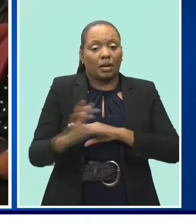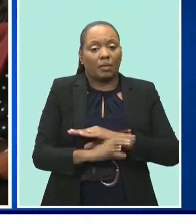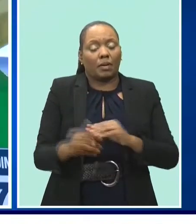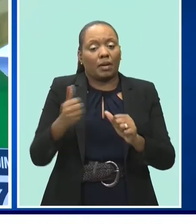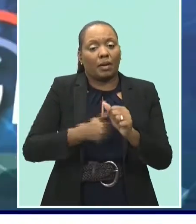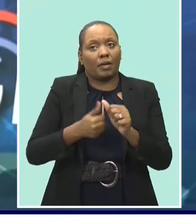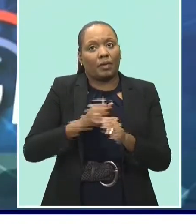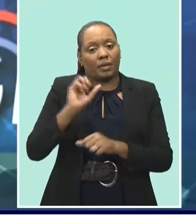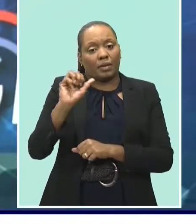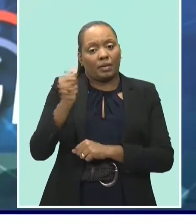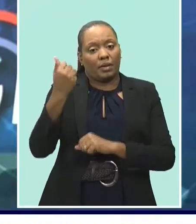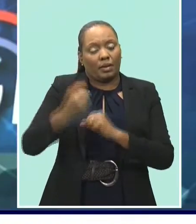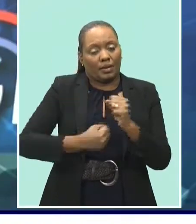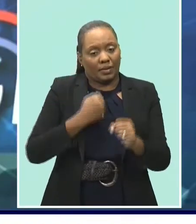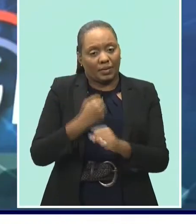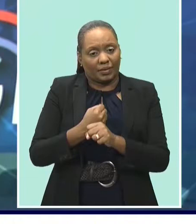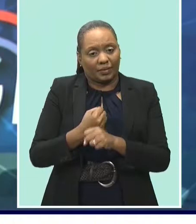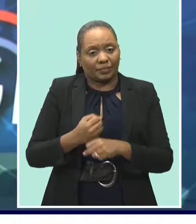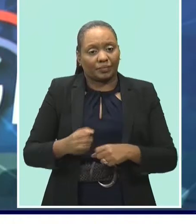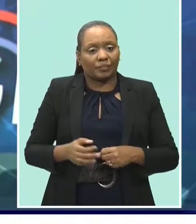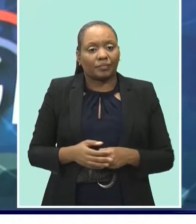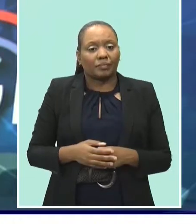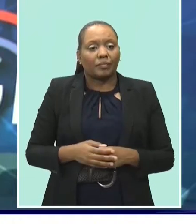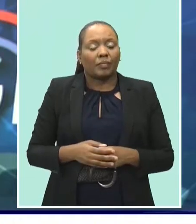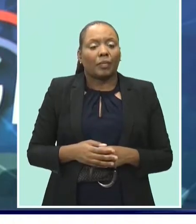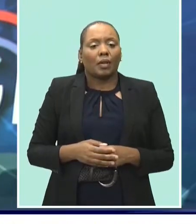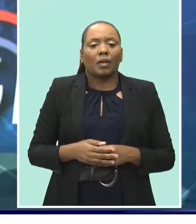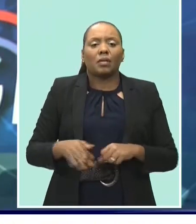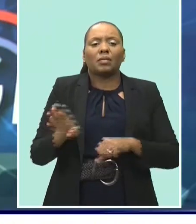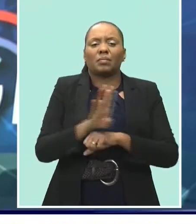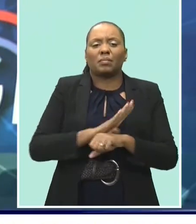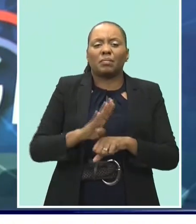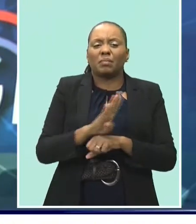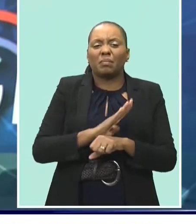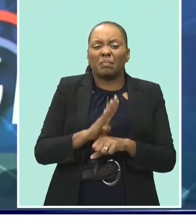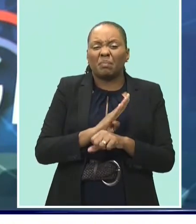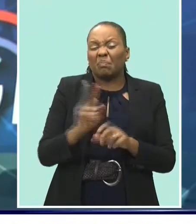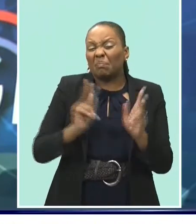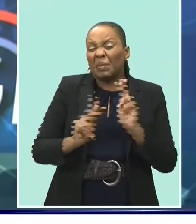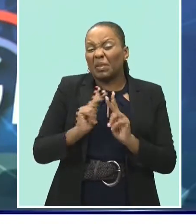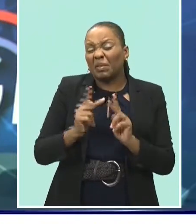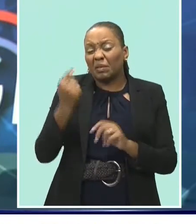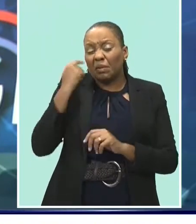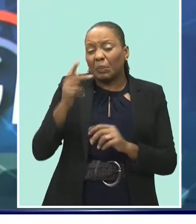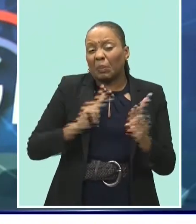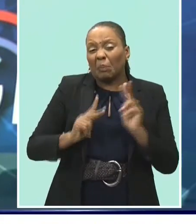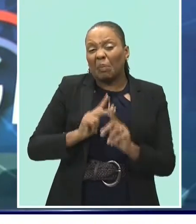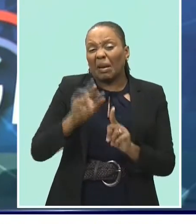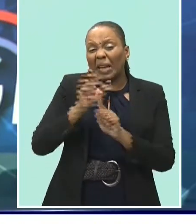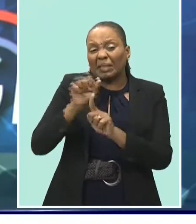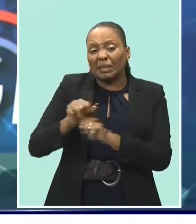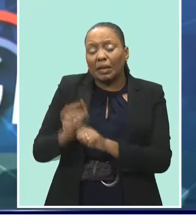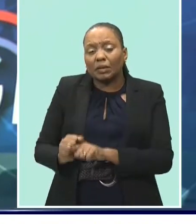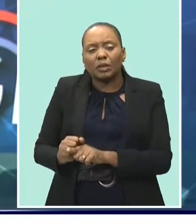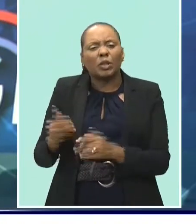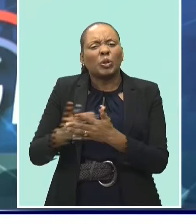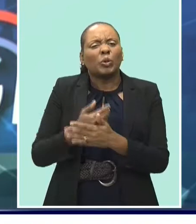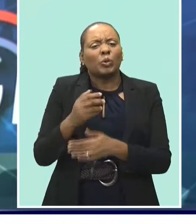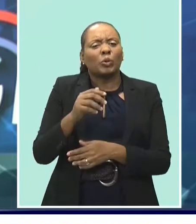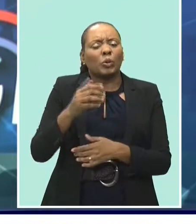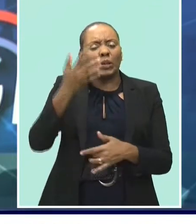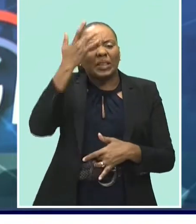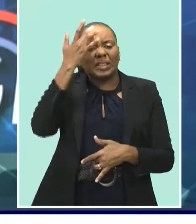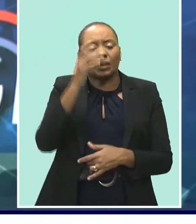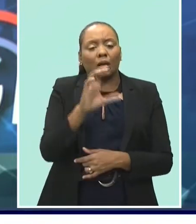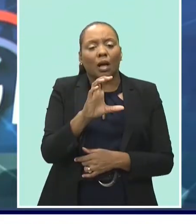decade. Barbados remains at low risk of getting a case of coronavirus, but its systems are in place in the event